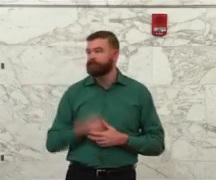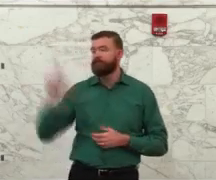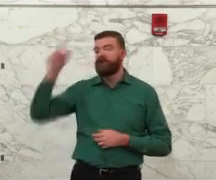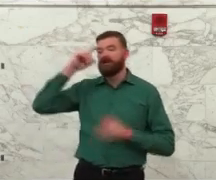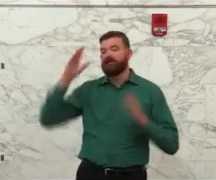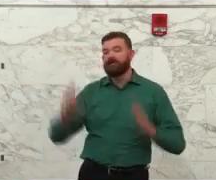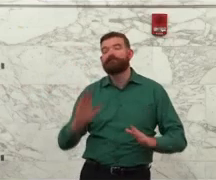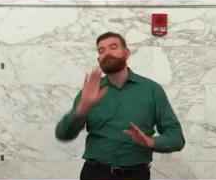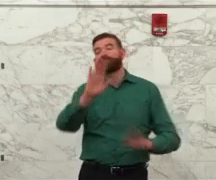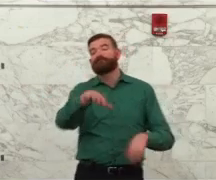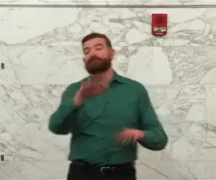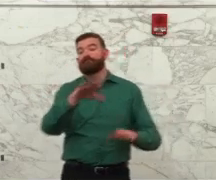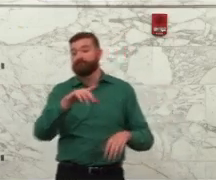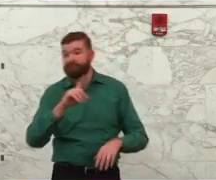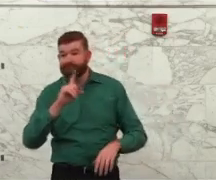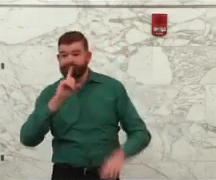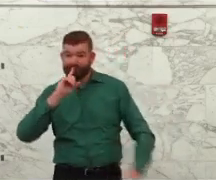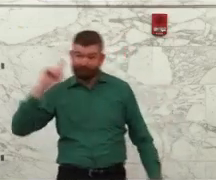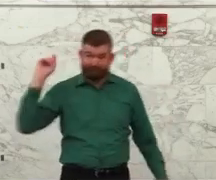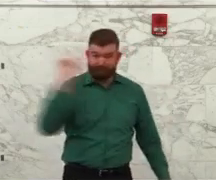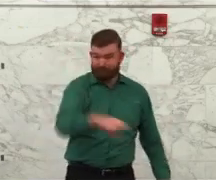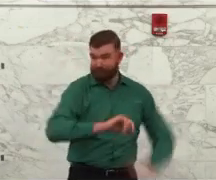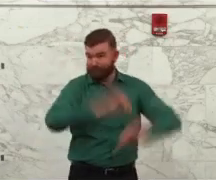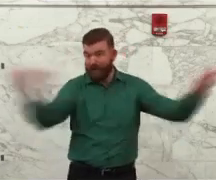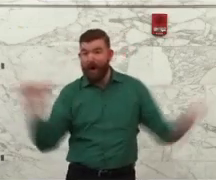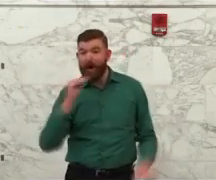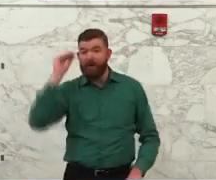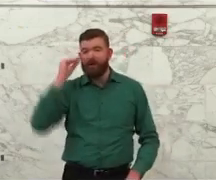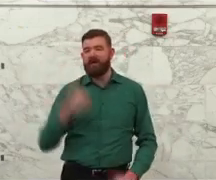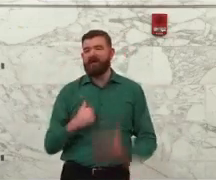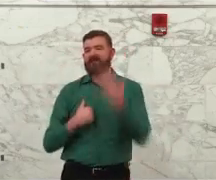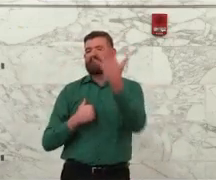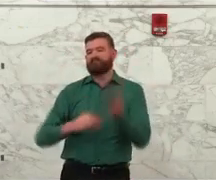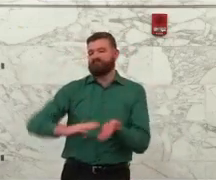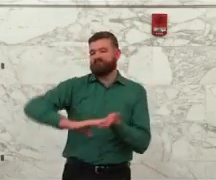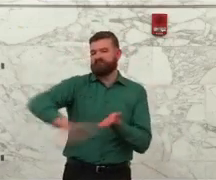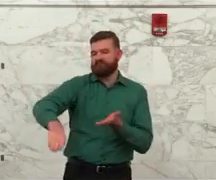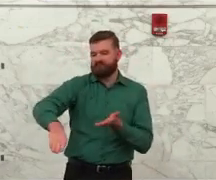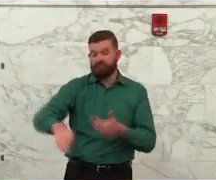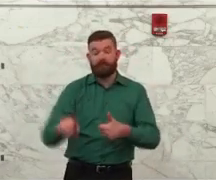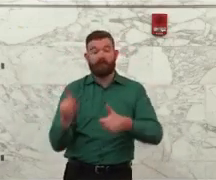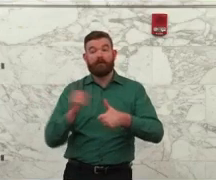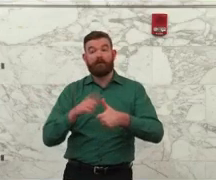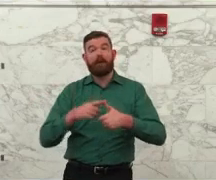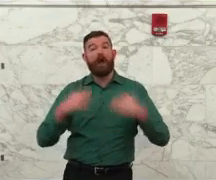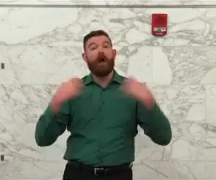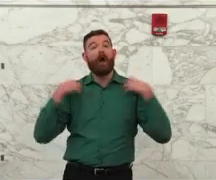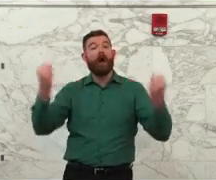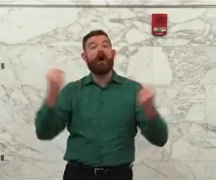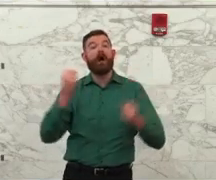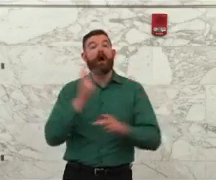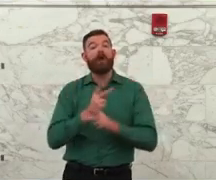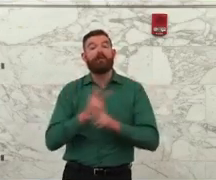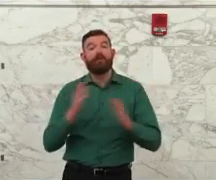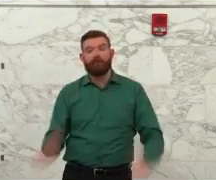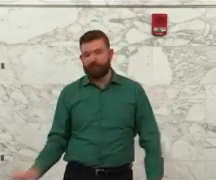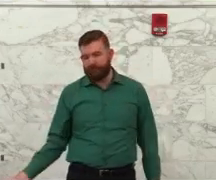mentioned, the big one that I signed earlier, the stay-at-home order. Healthcare, first of all, healthcare or medical service